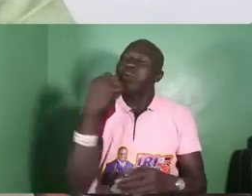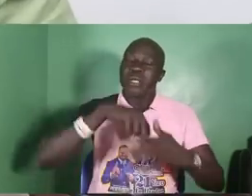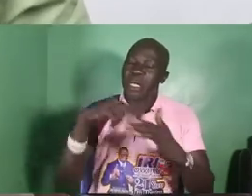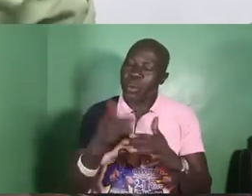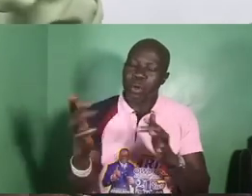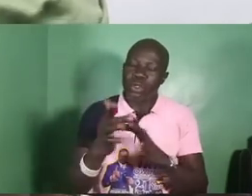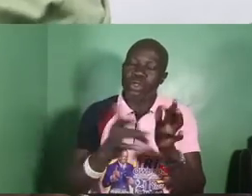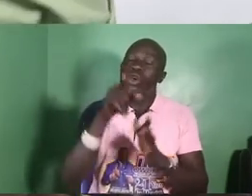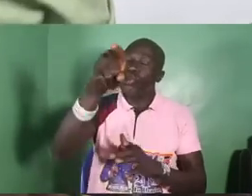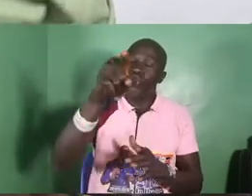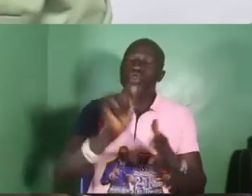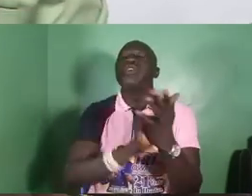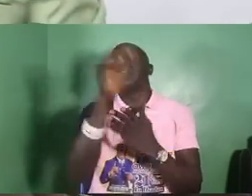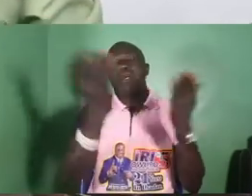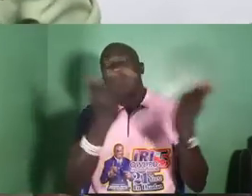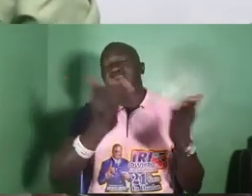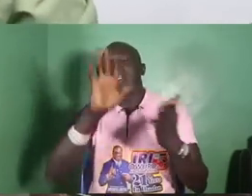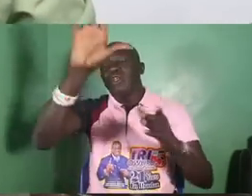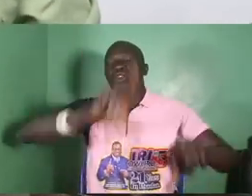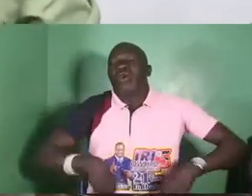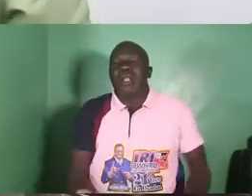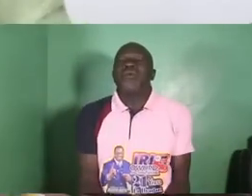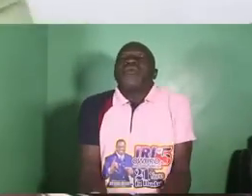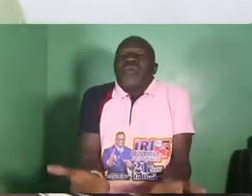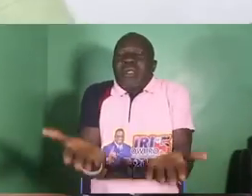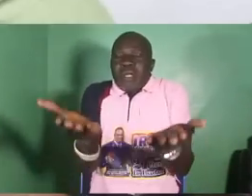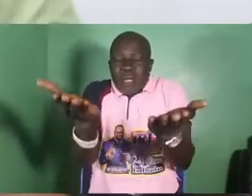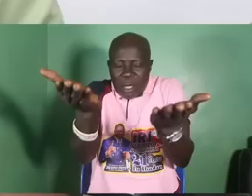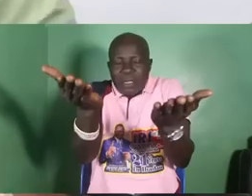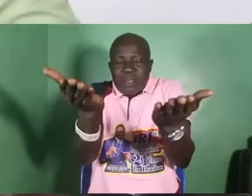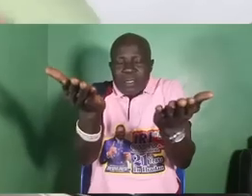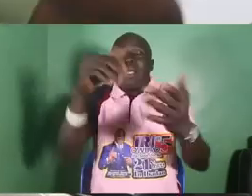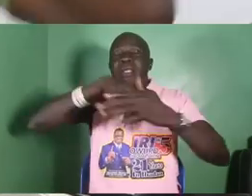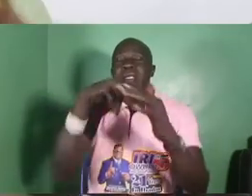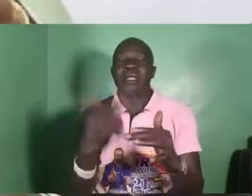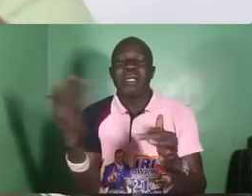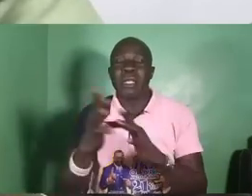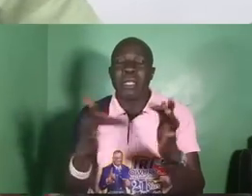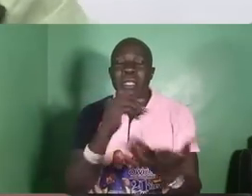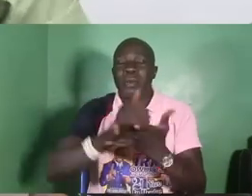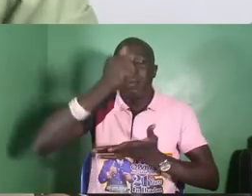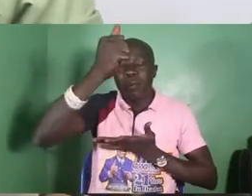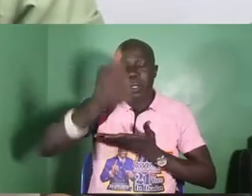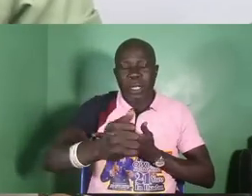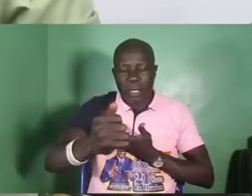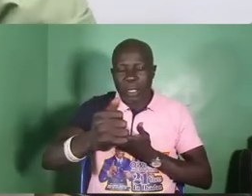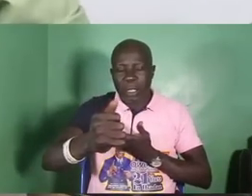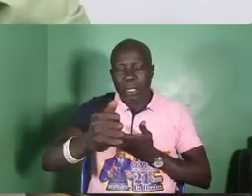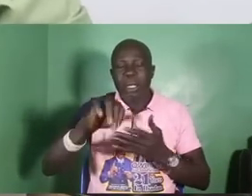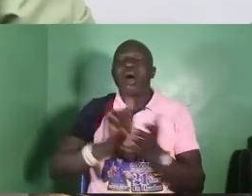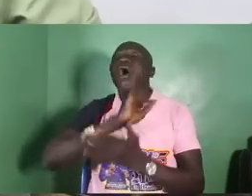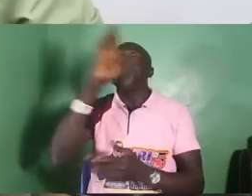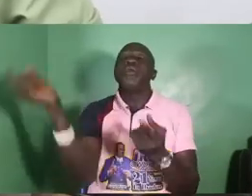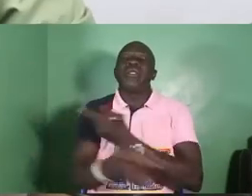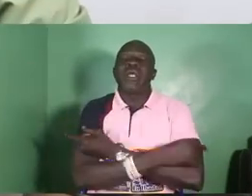I declare that iwo iranse yi. Ayi e ba dide. In the name of Jesus, all